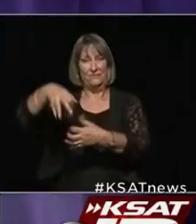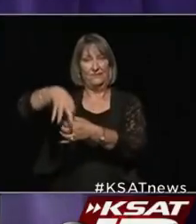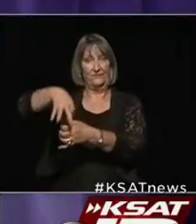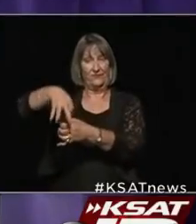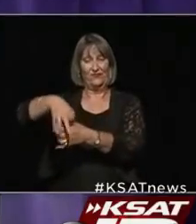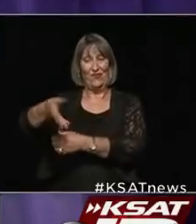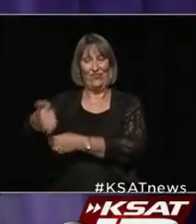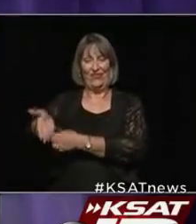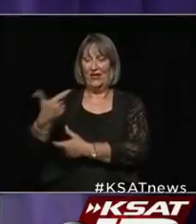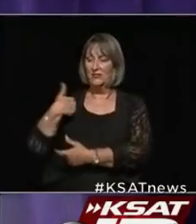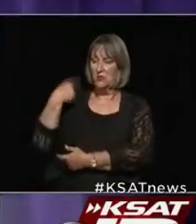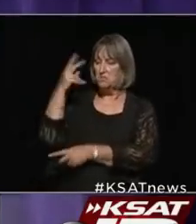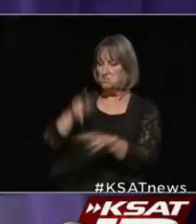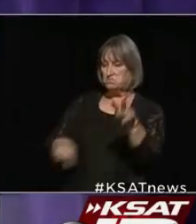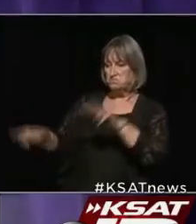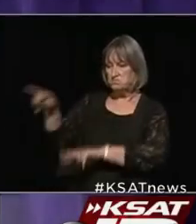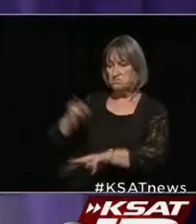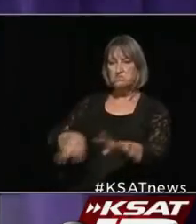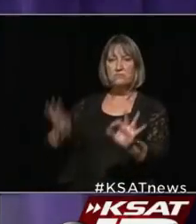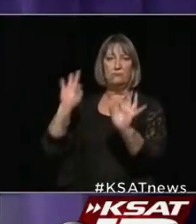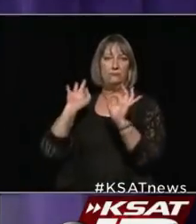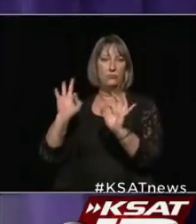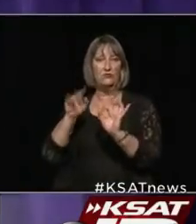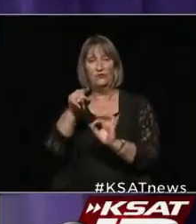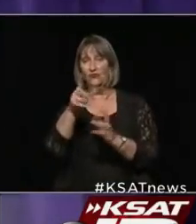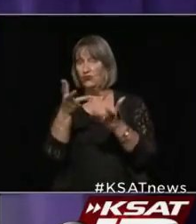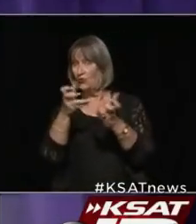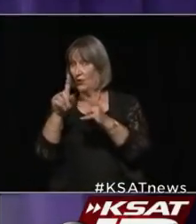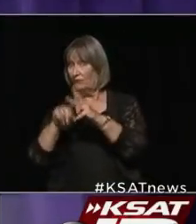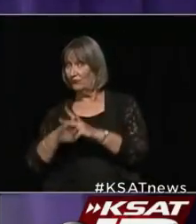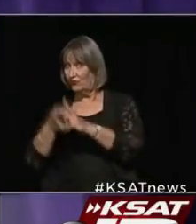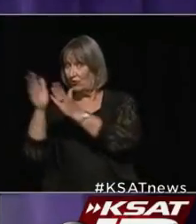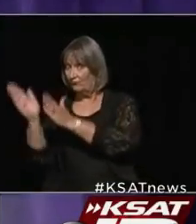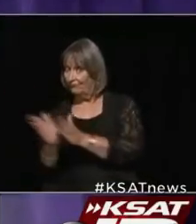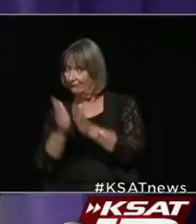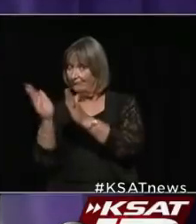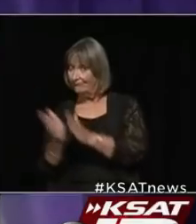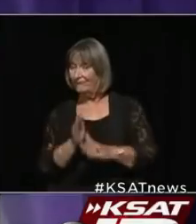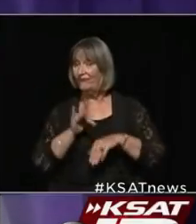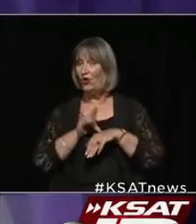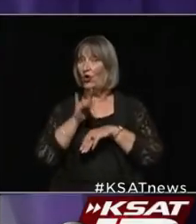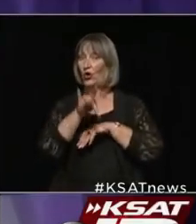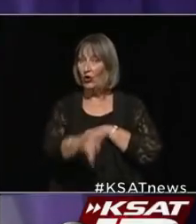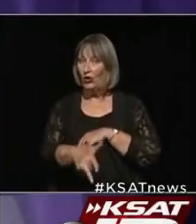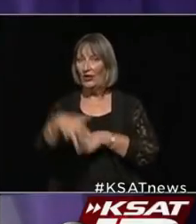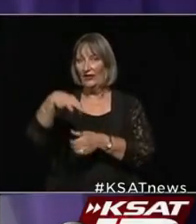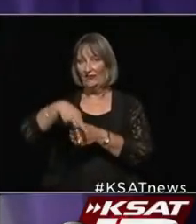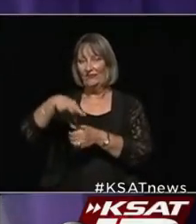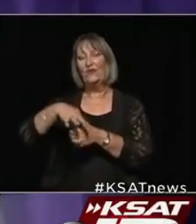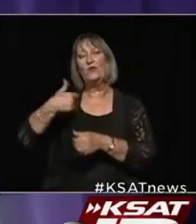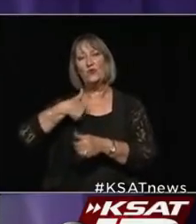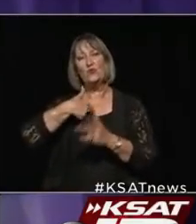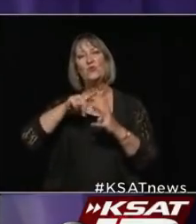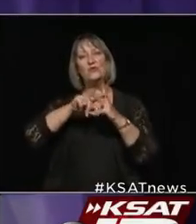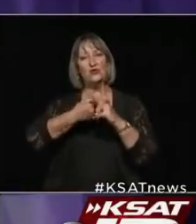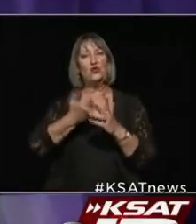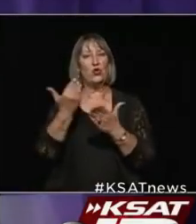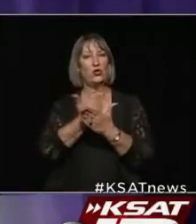It looks great. And for those that want to start preparing for early vote, we did launch a new website this week called